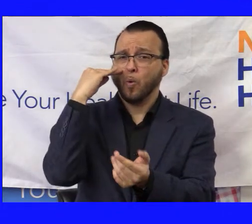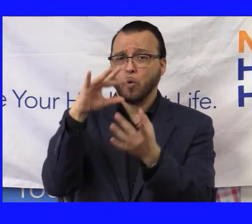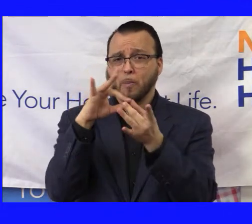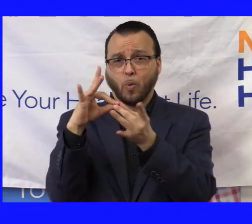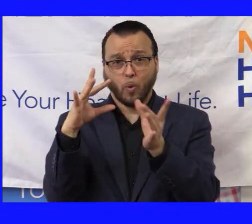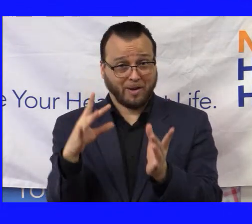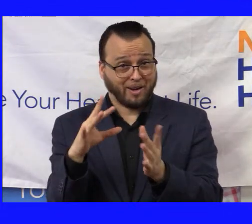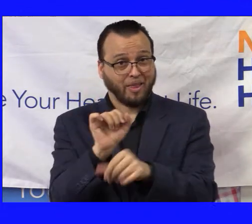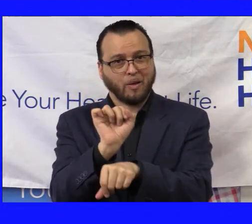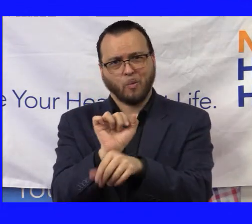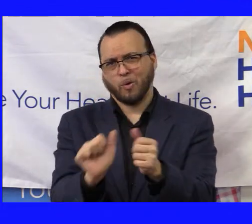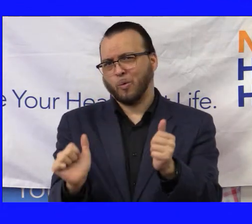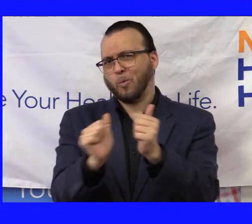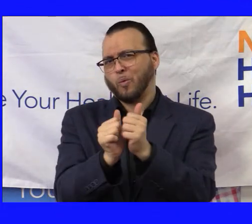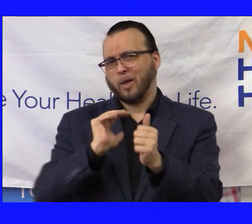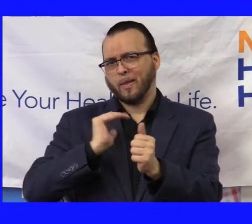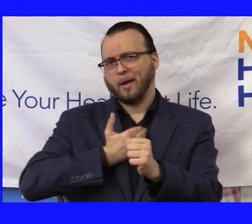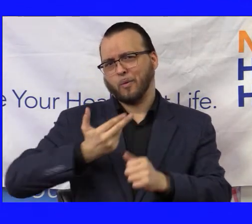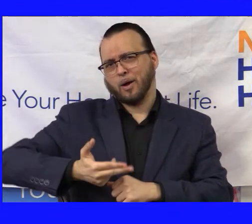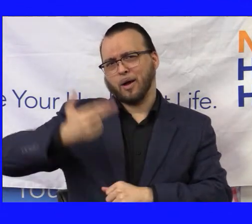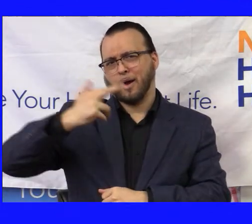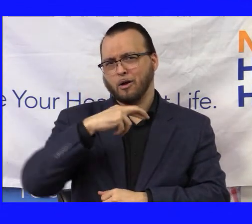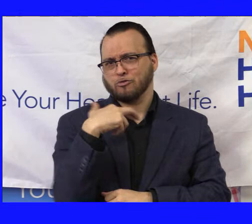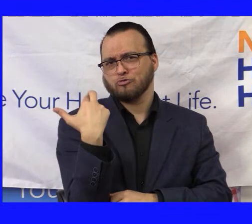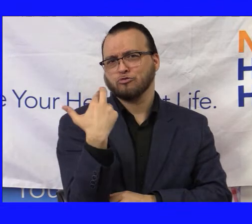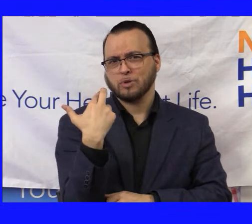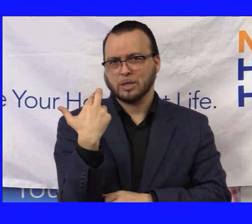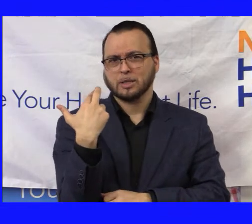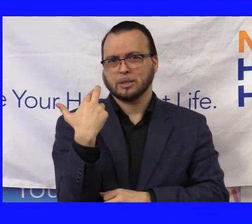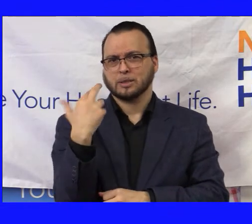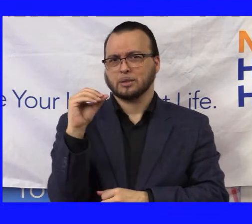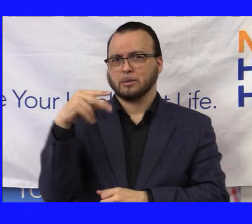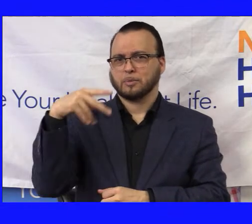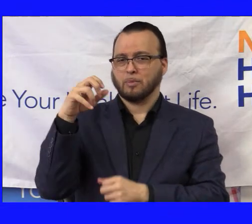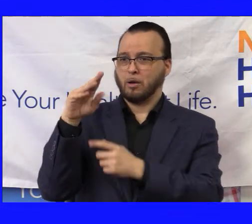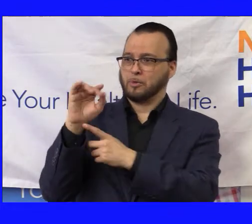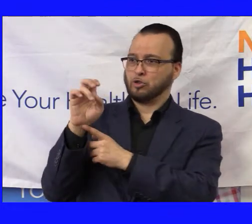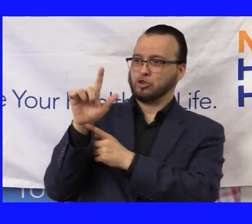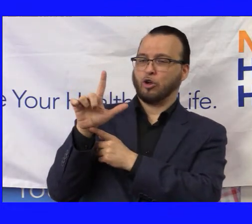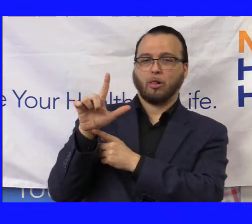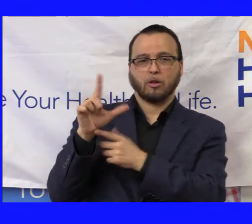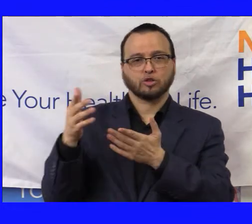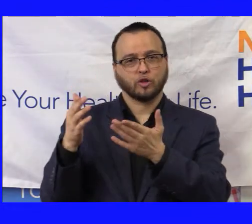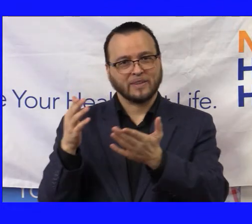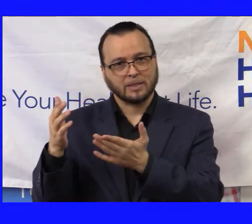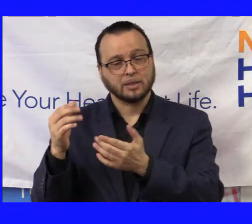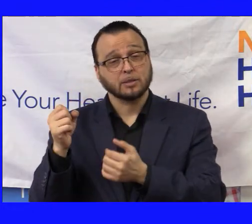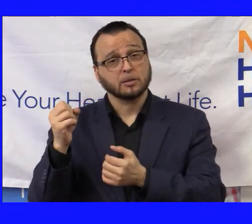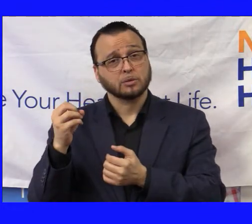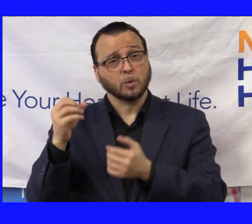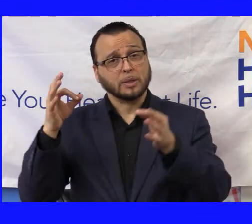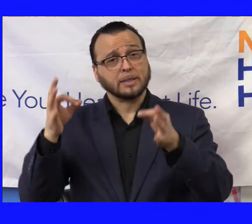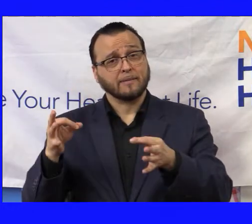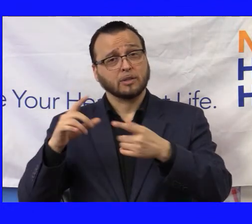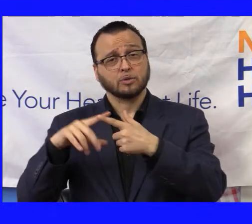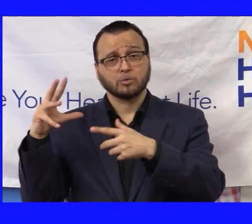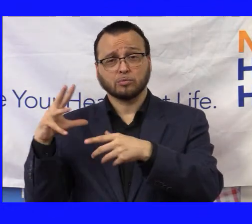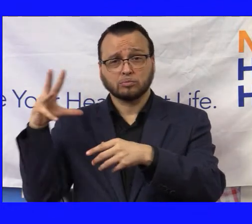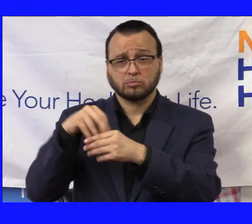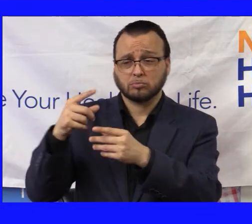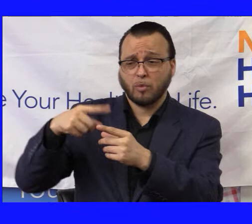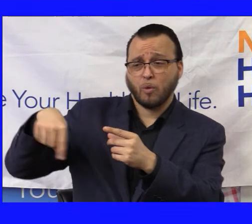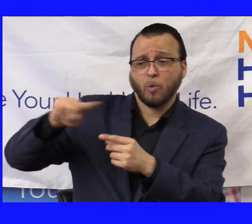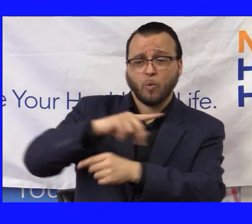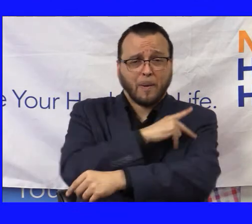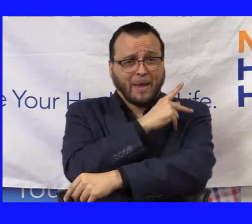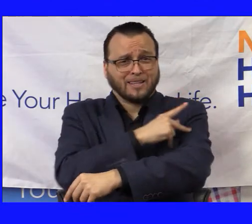coordinators work with our high-risk obstetrical services, definitely to capture those patients who have the